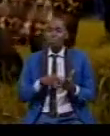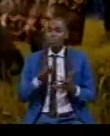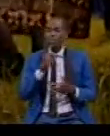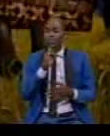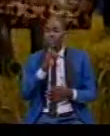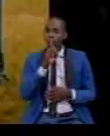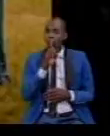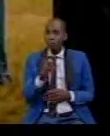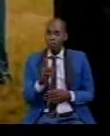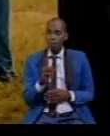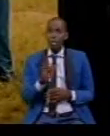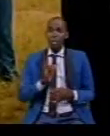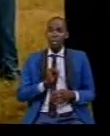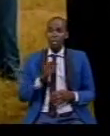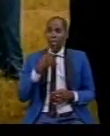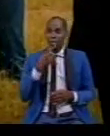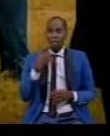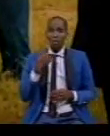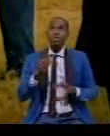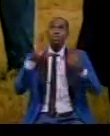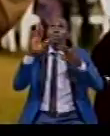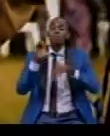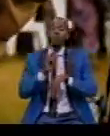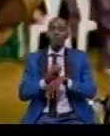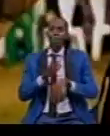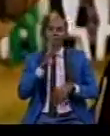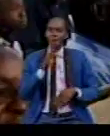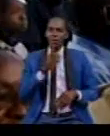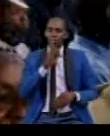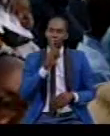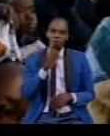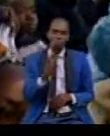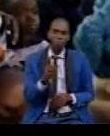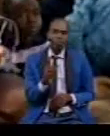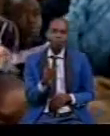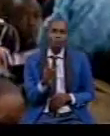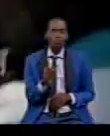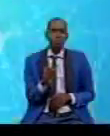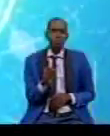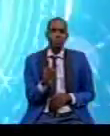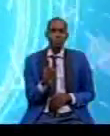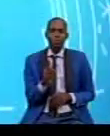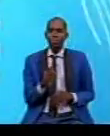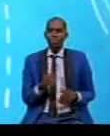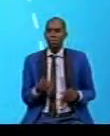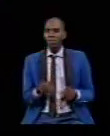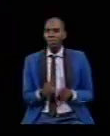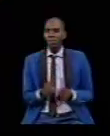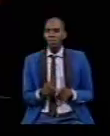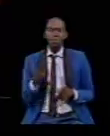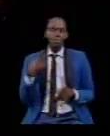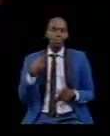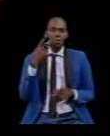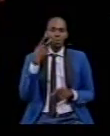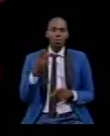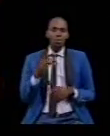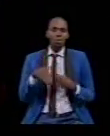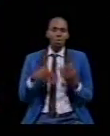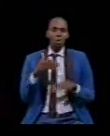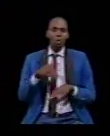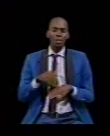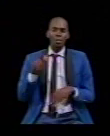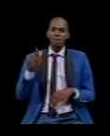around, every evil woman, every sinning woman, every